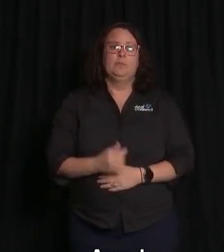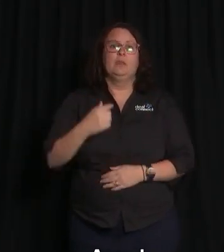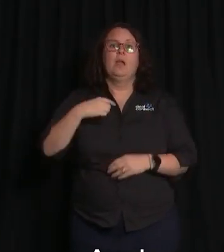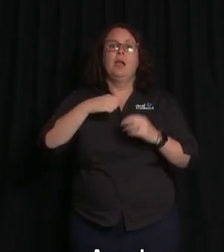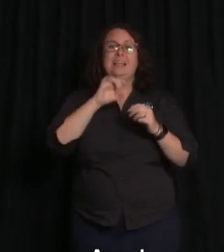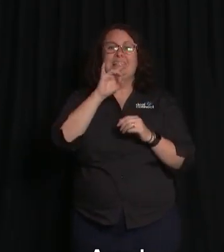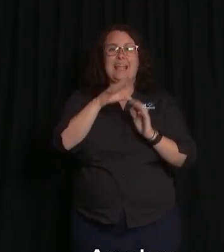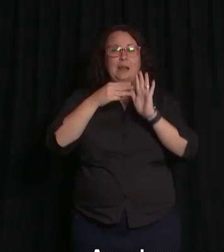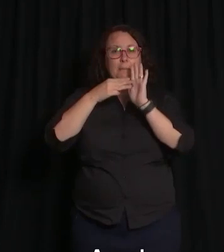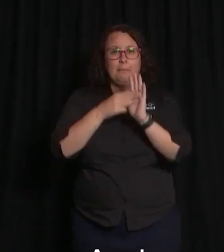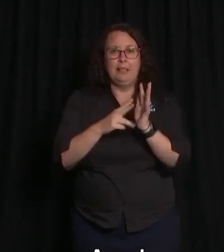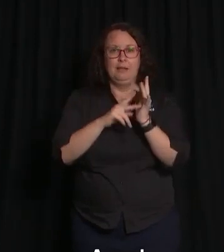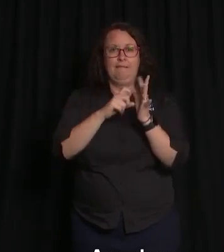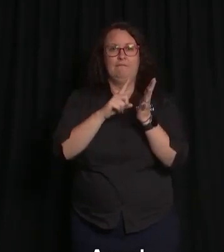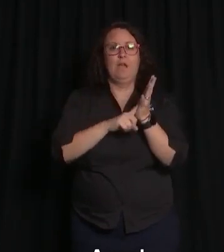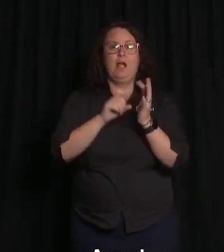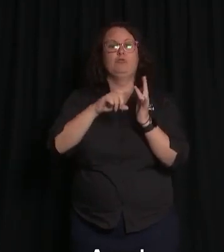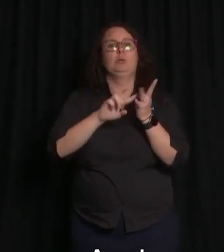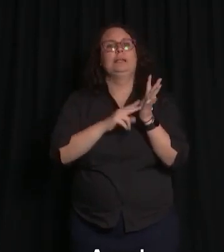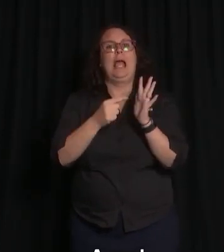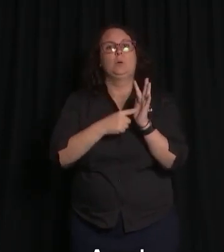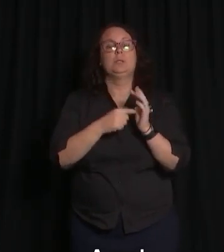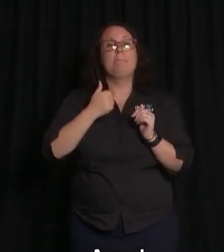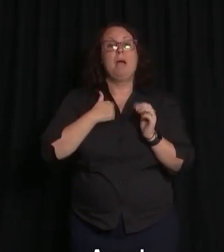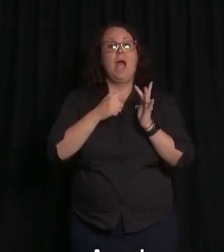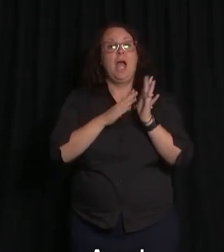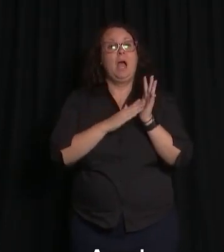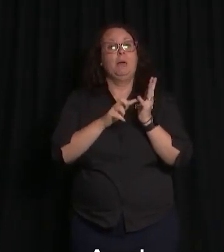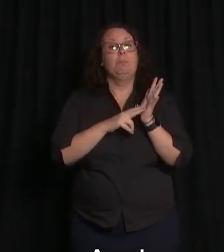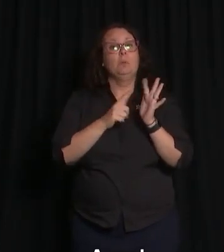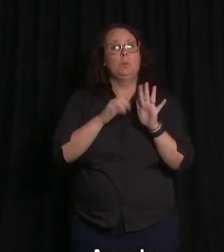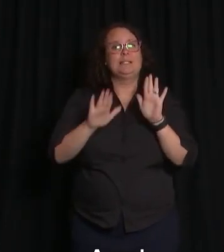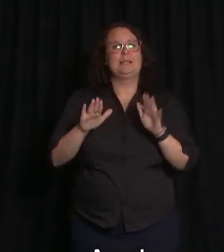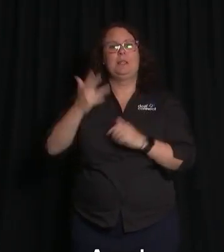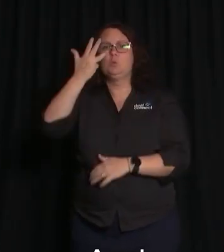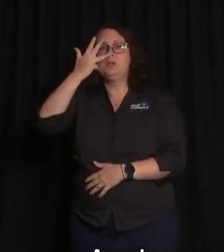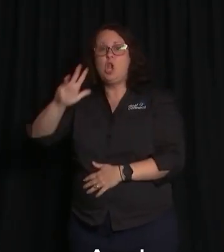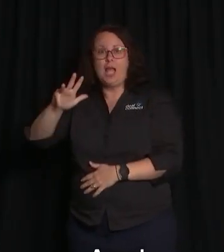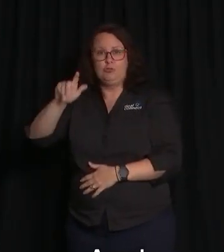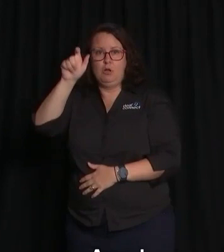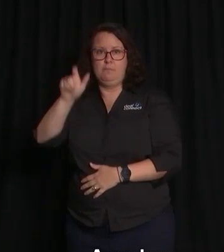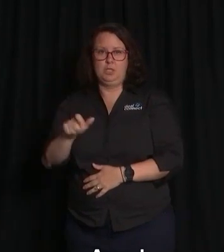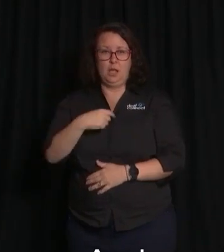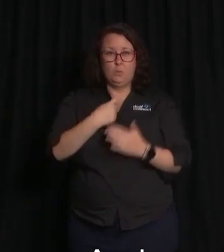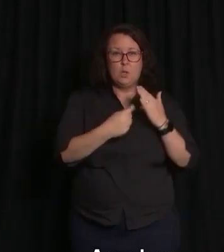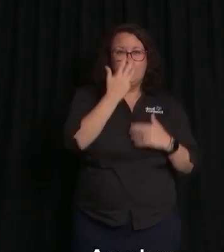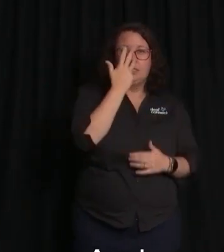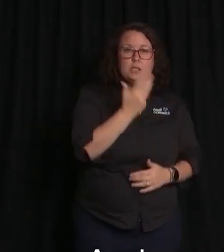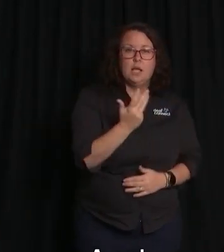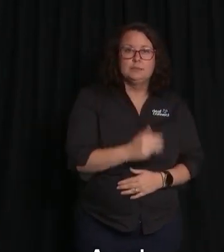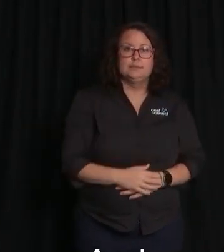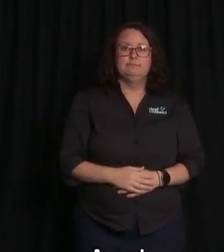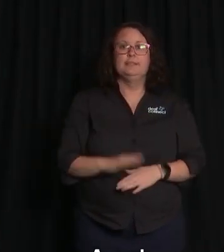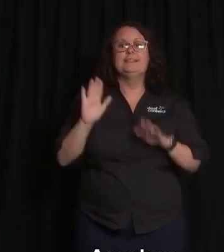system comparable to someone in their 90s. I was 19. To use Edwin's words, I knew what was happening to my